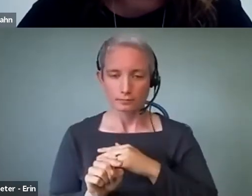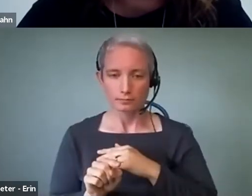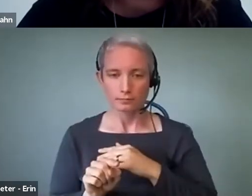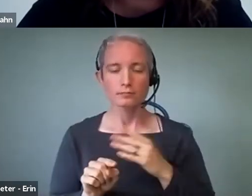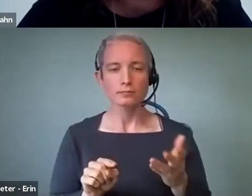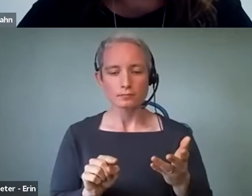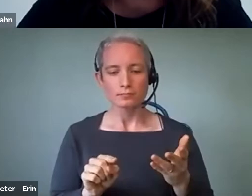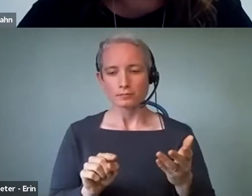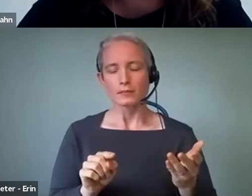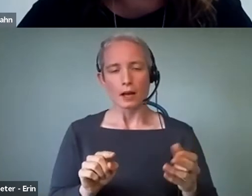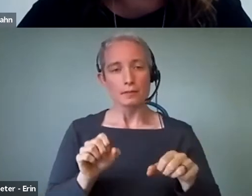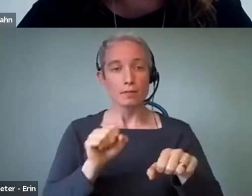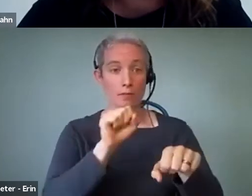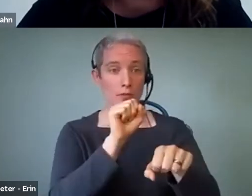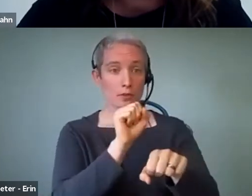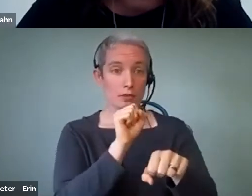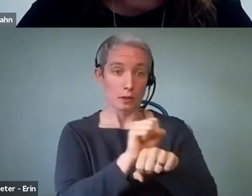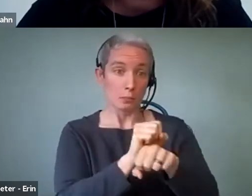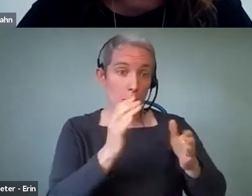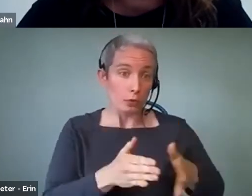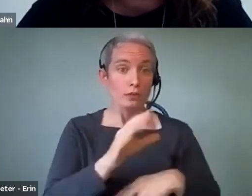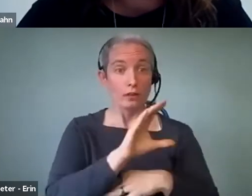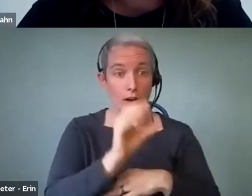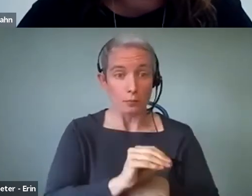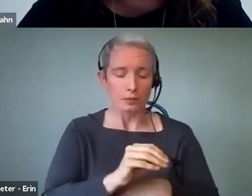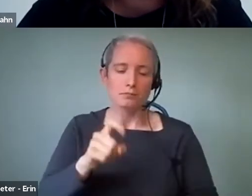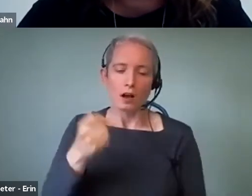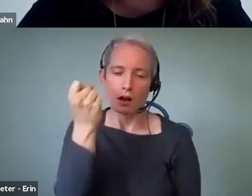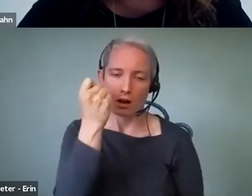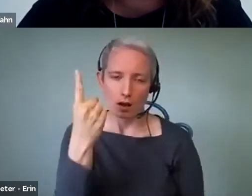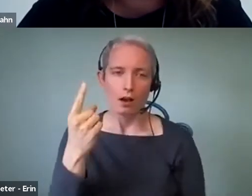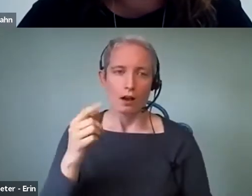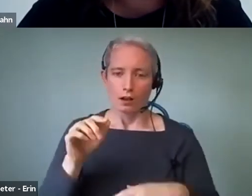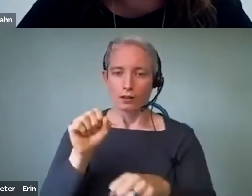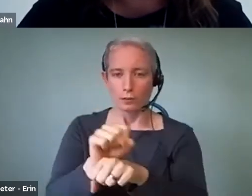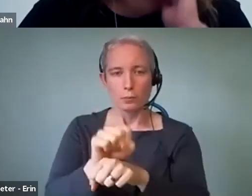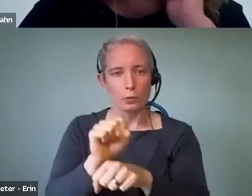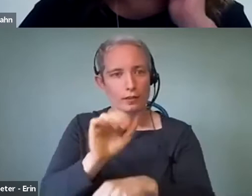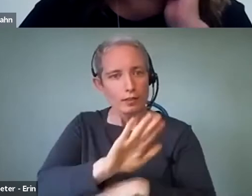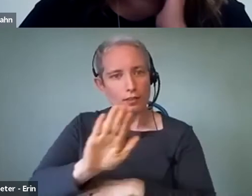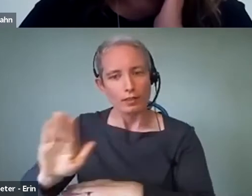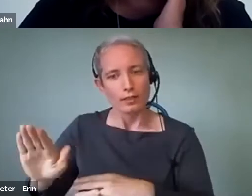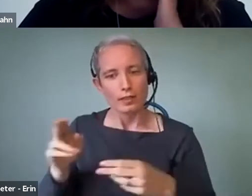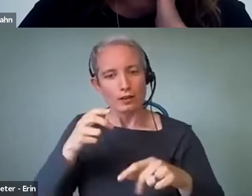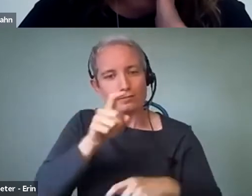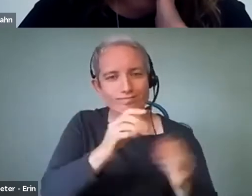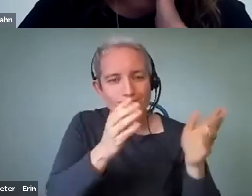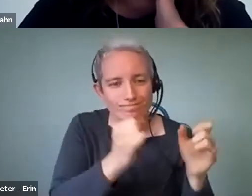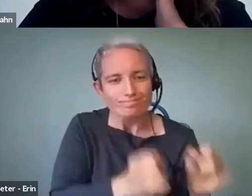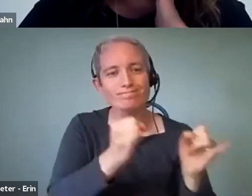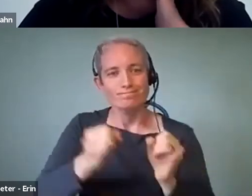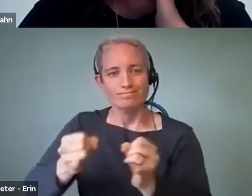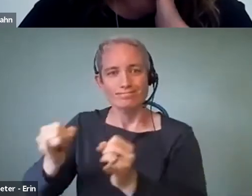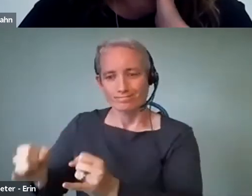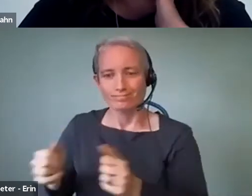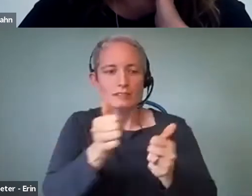the employers to really understand their employees' needs on almost an individual basis. So, and talking